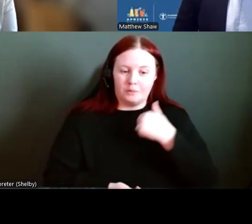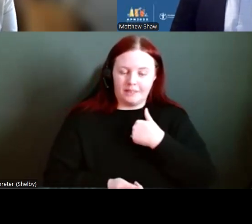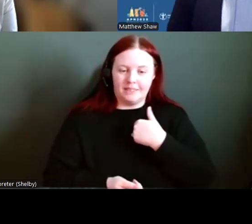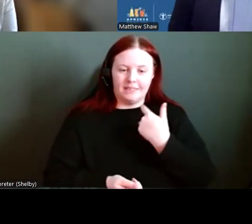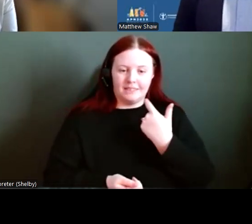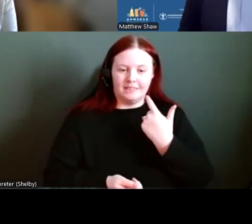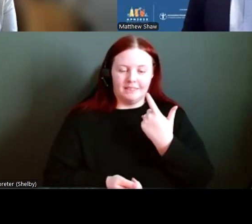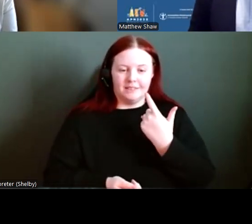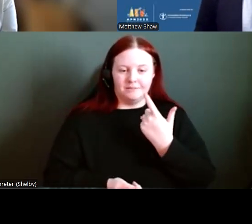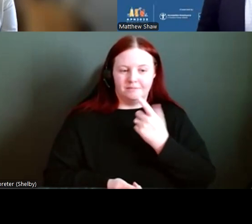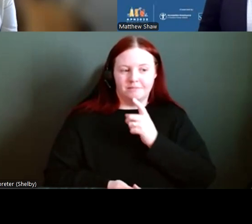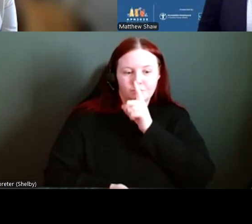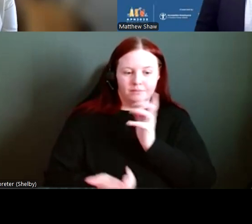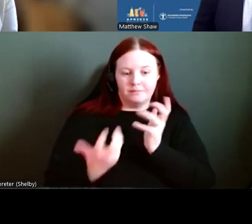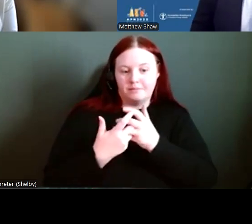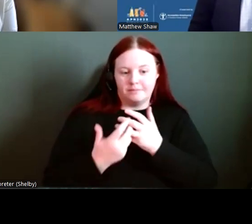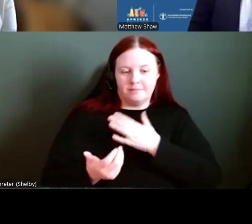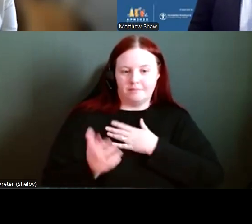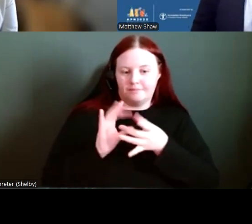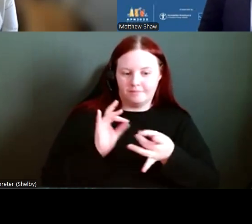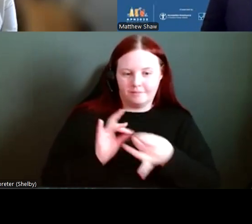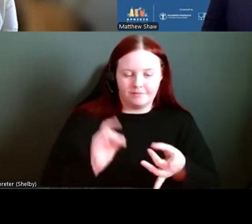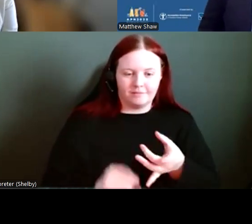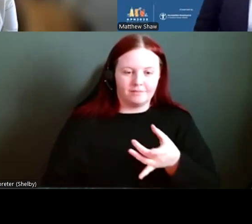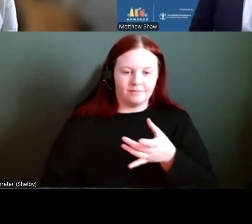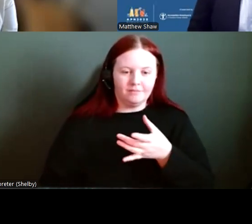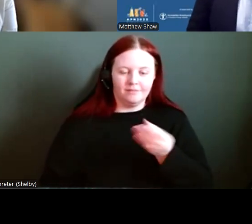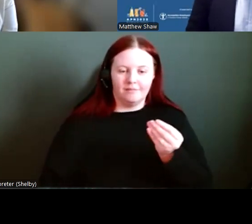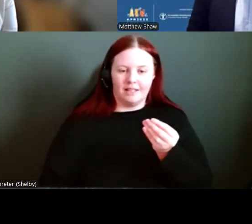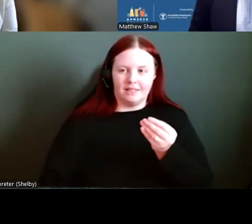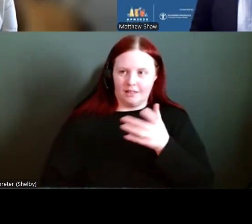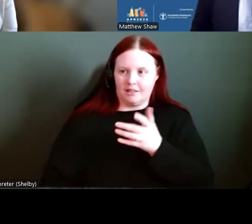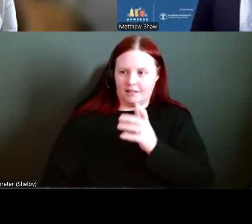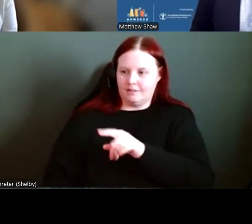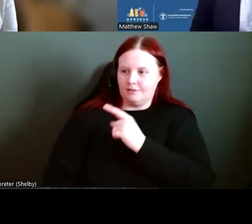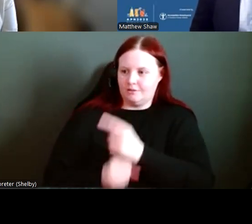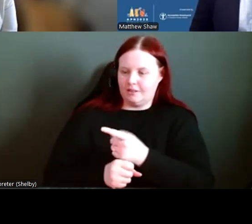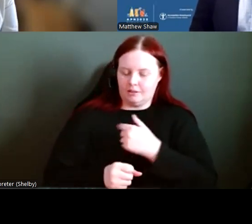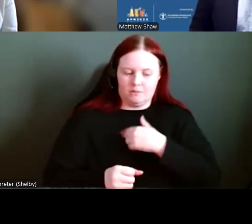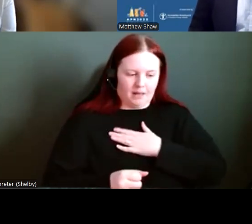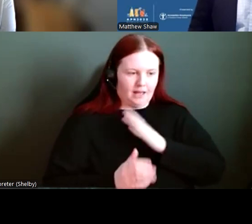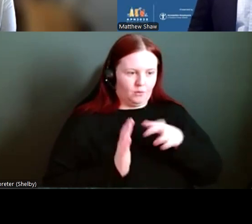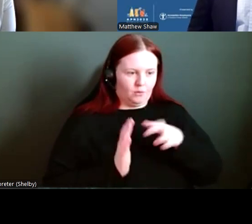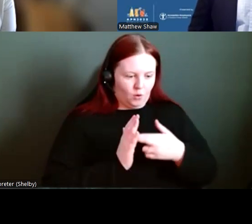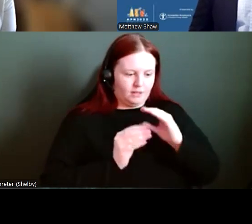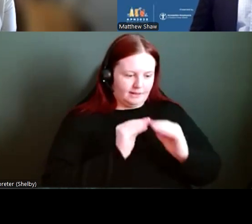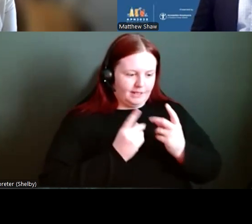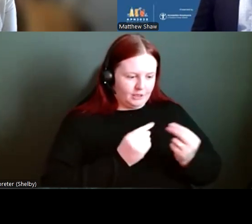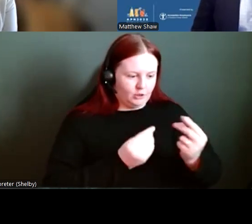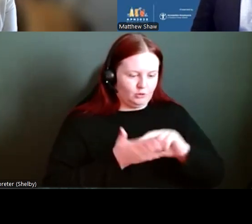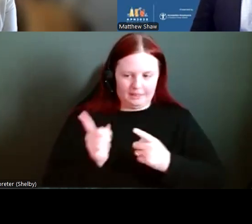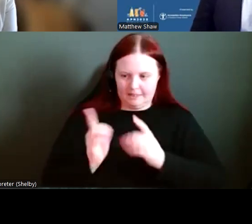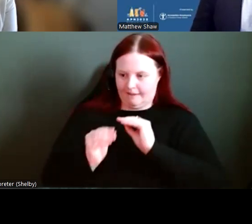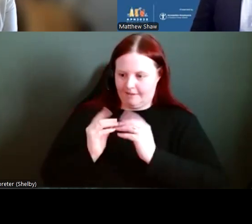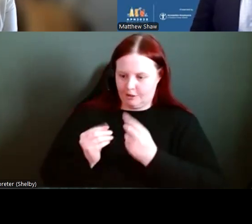where my mouth is and and go, we need to fix that. It's not good enough. I